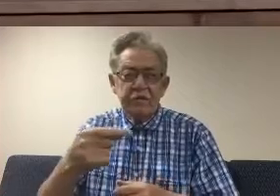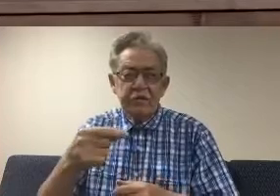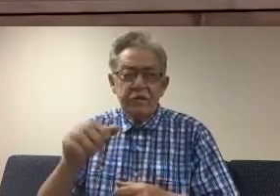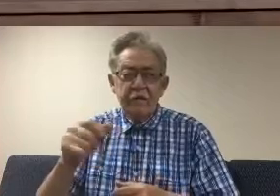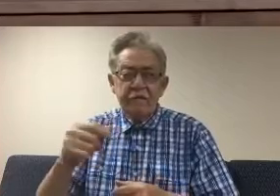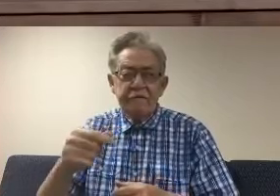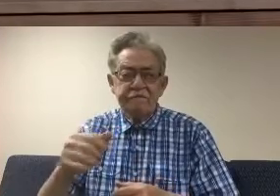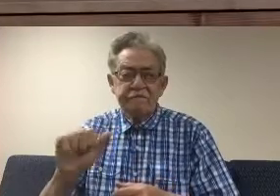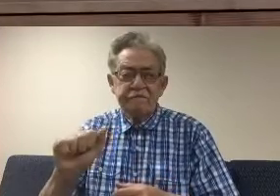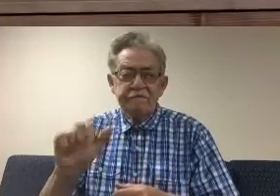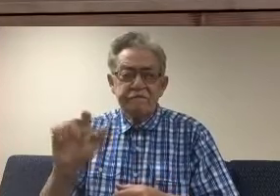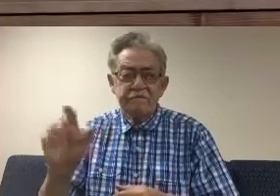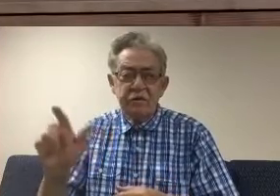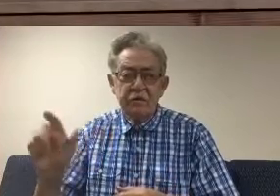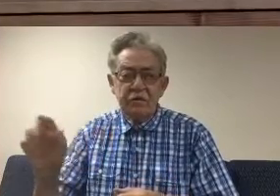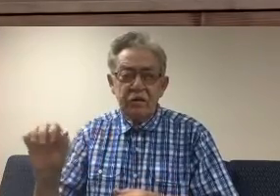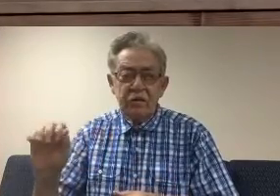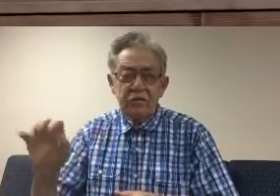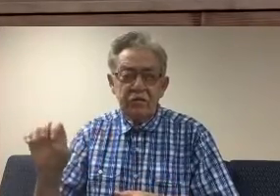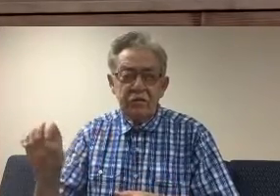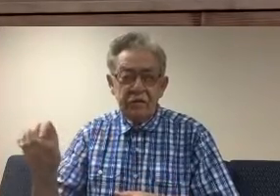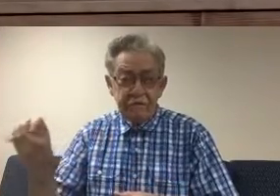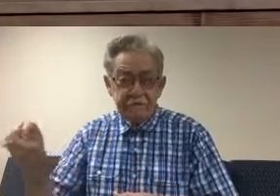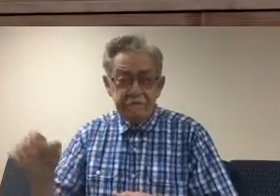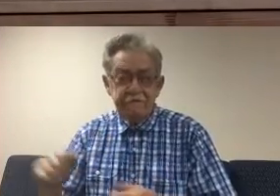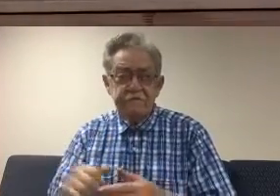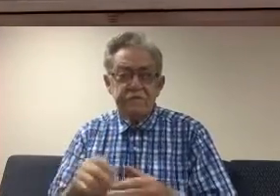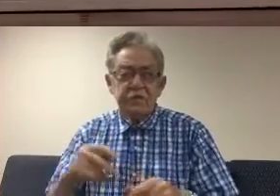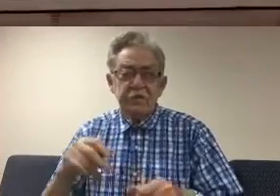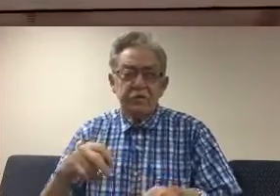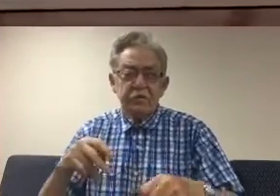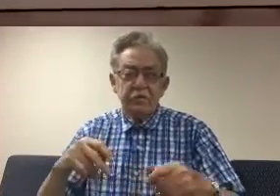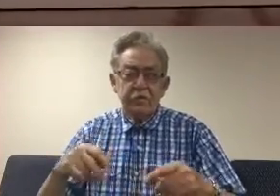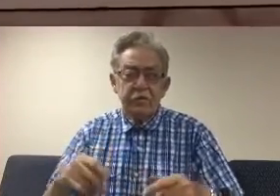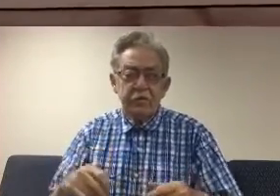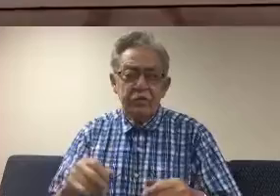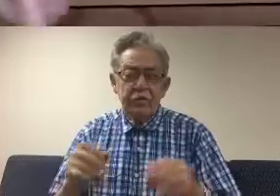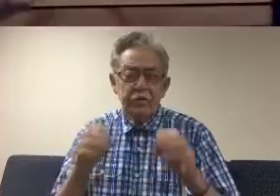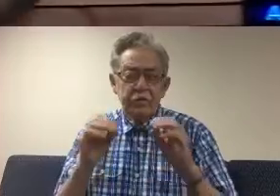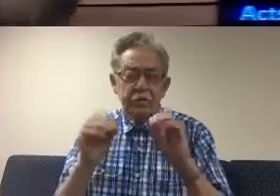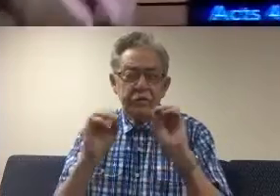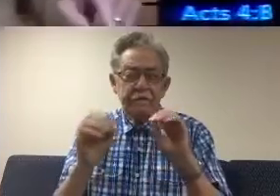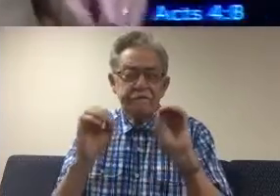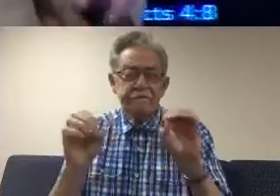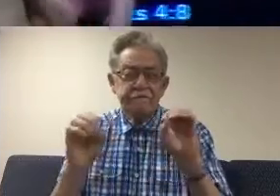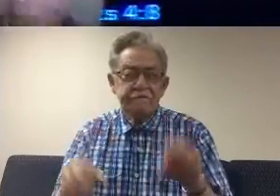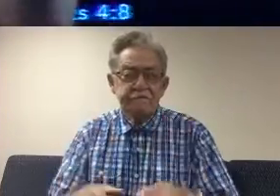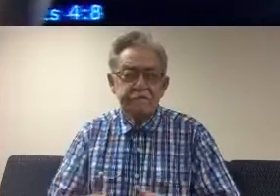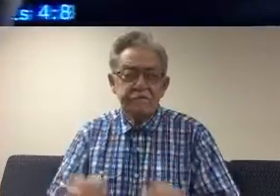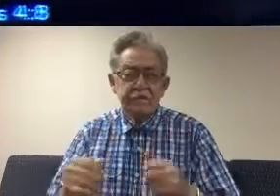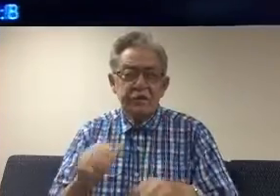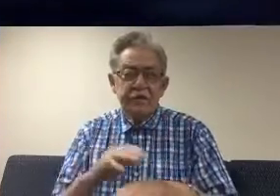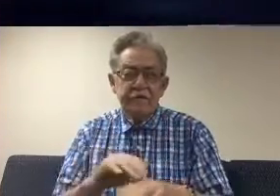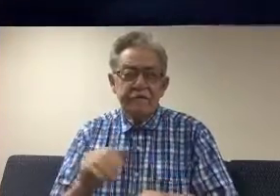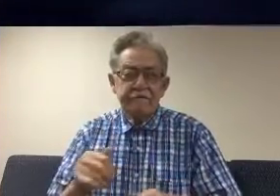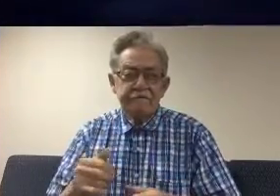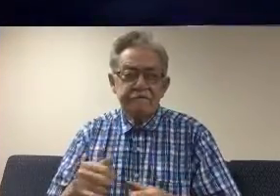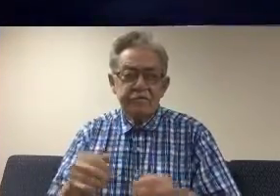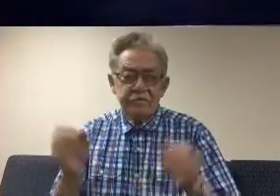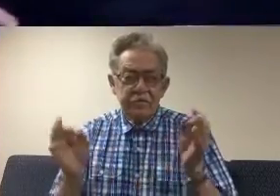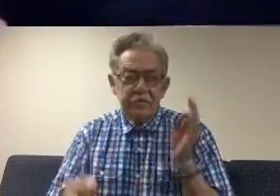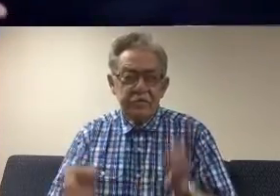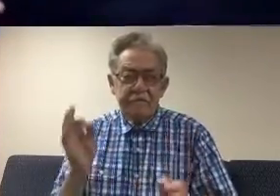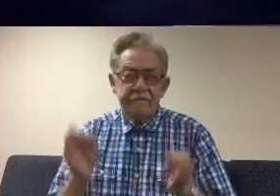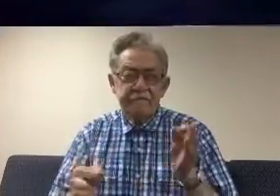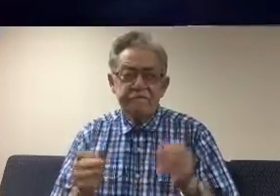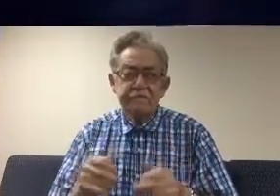is one of the people on the Sanhedrin. He's also the teacher of a guy named Saul, whose name will be changed in Scripture